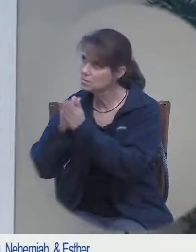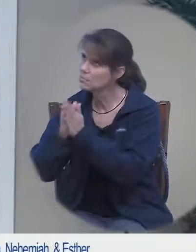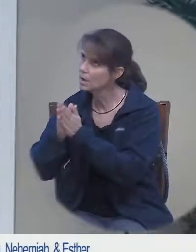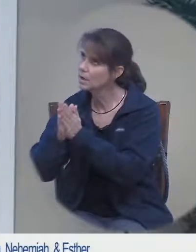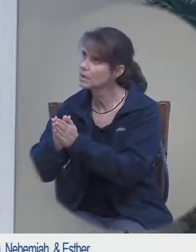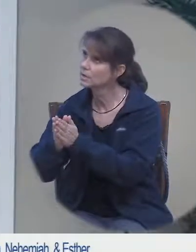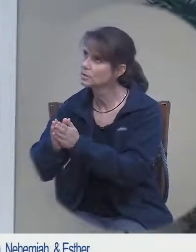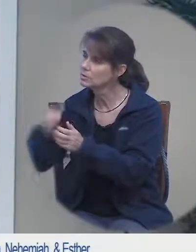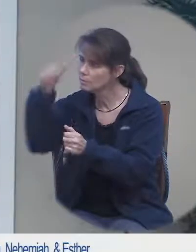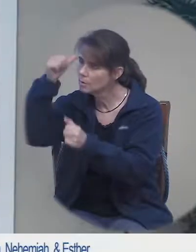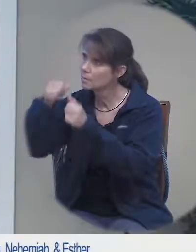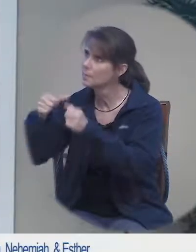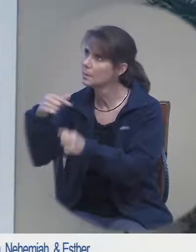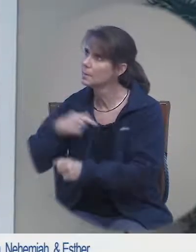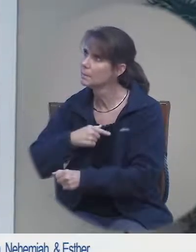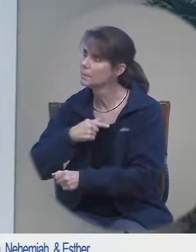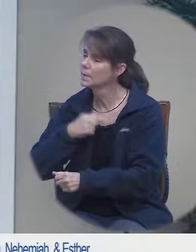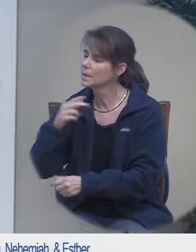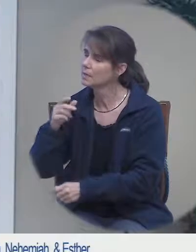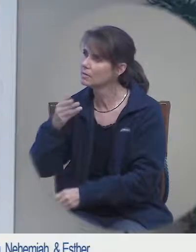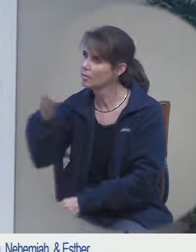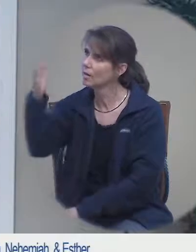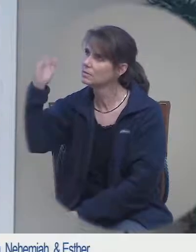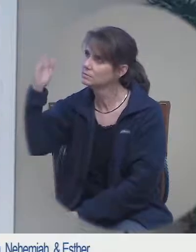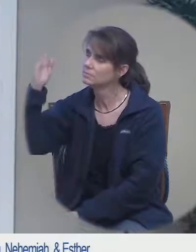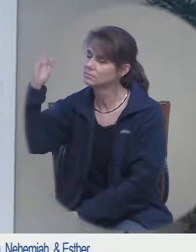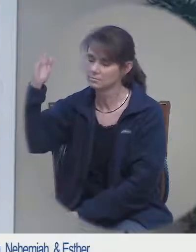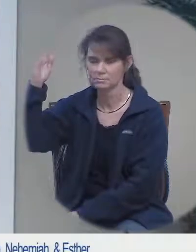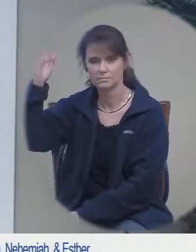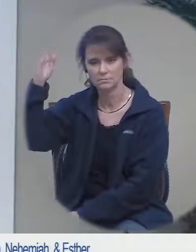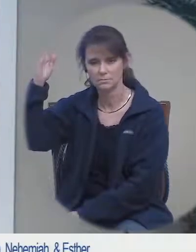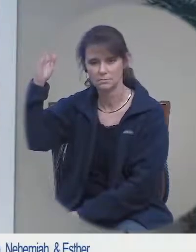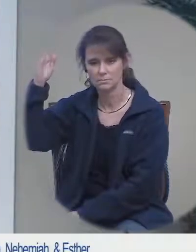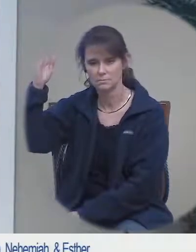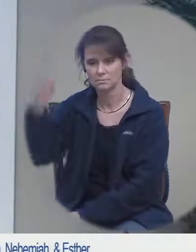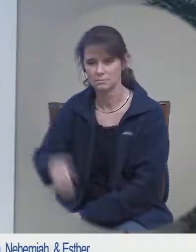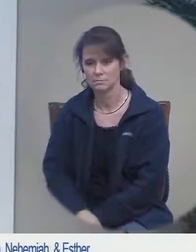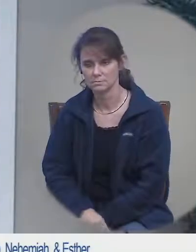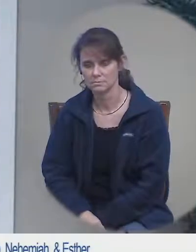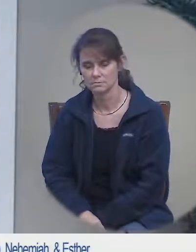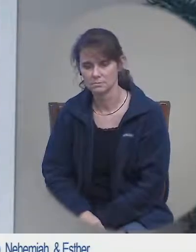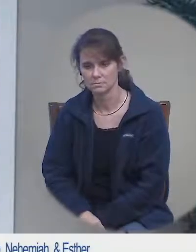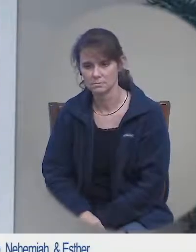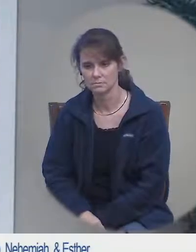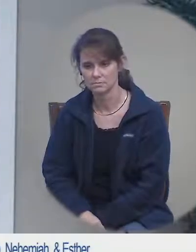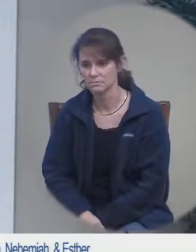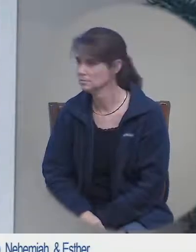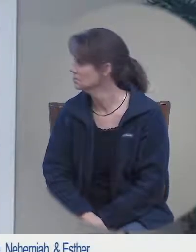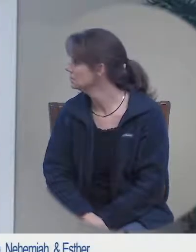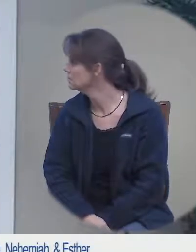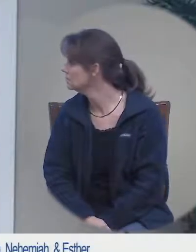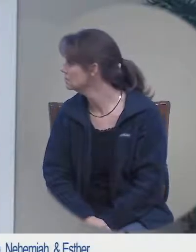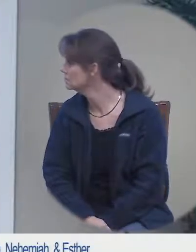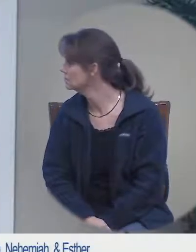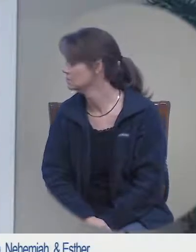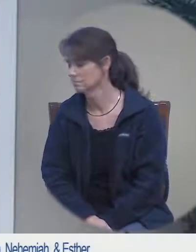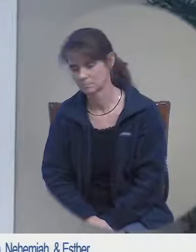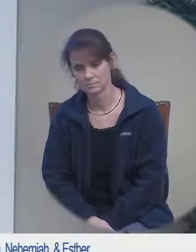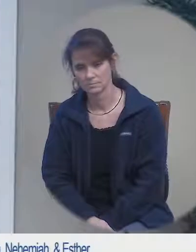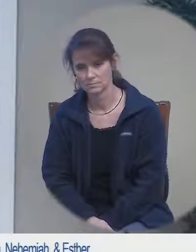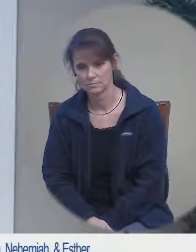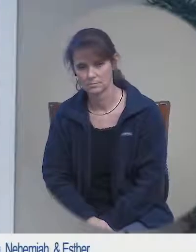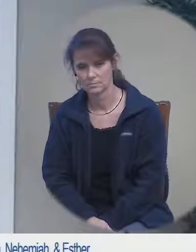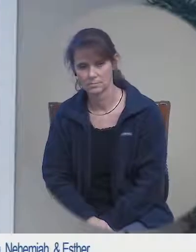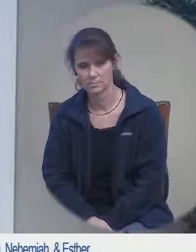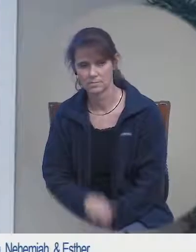good. So let me quickly go through a couple of applications and then get your comments in the times